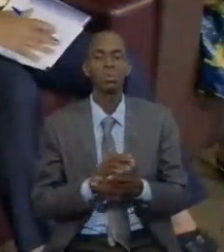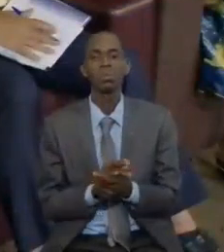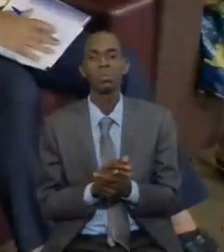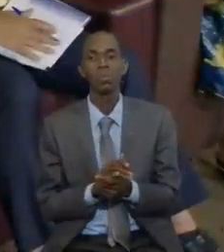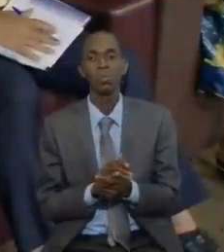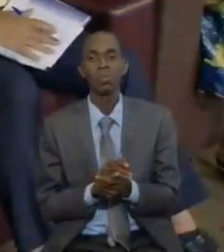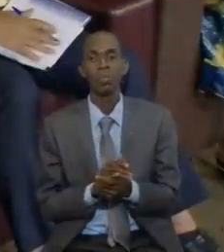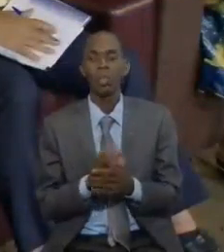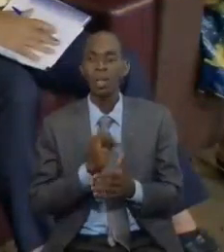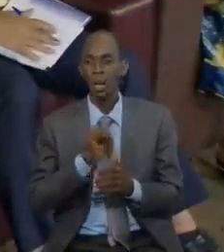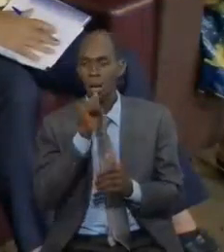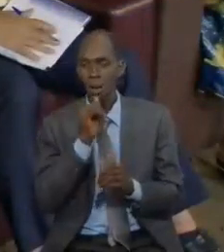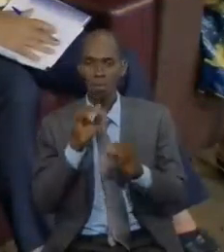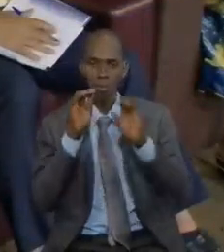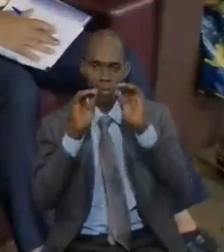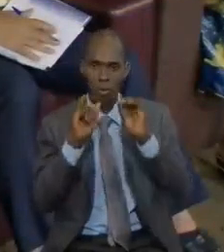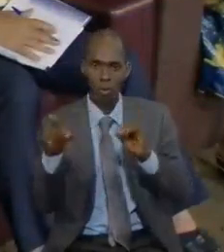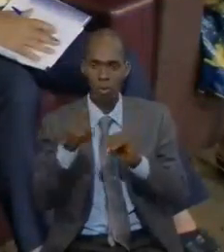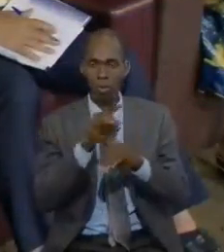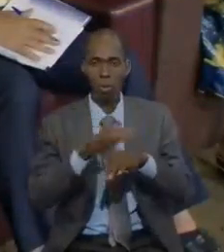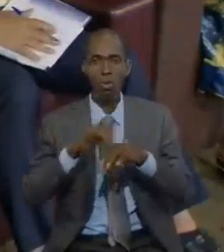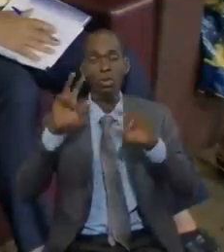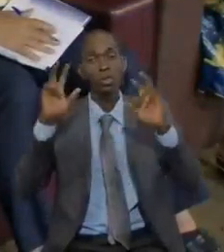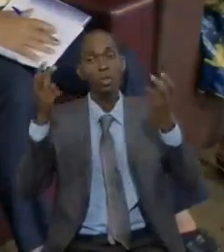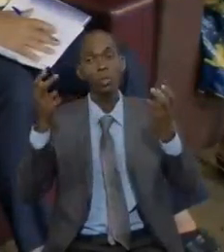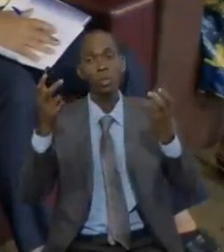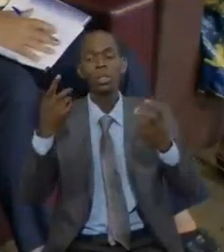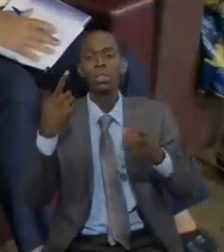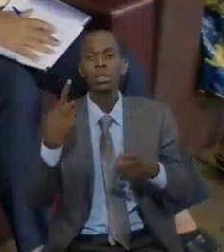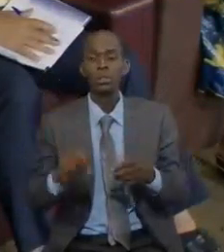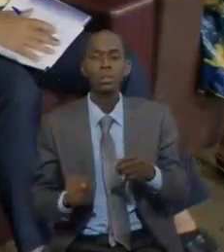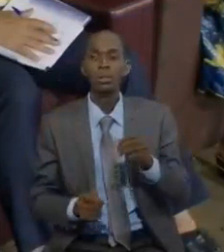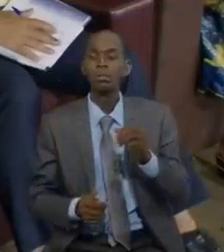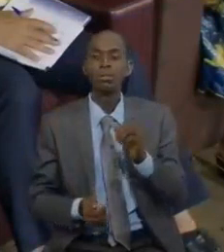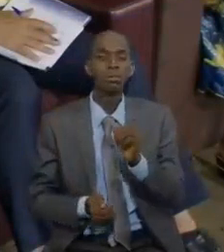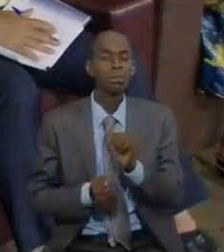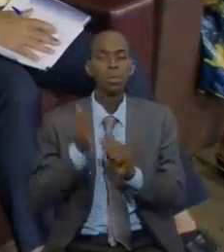I'm talking to you tonight on the ultimate